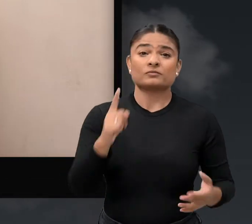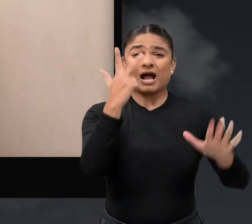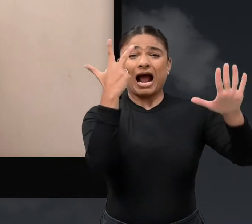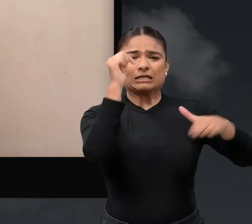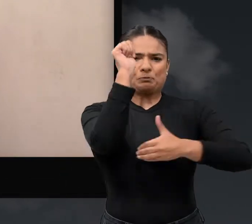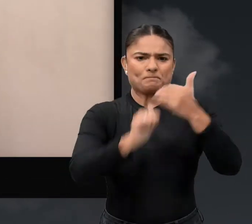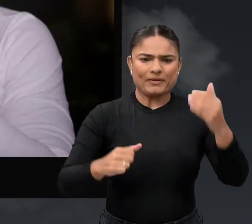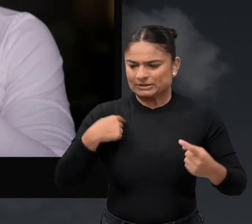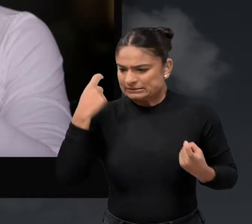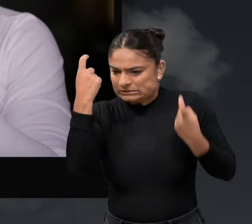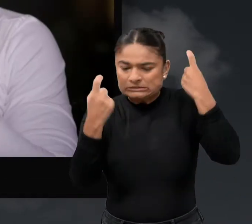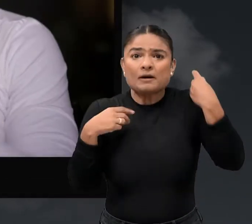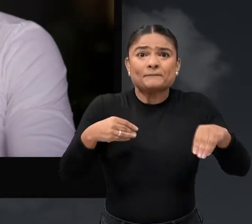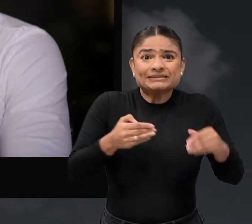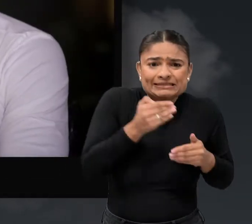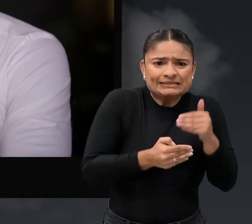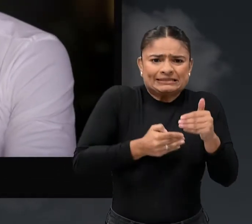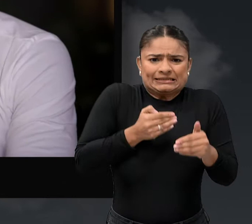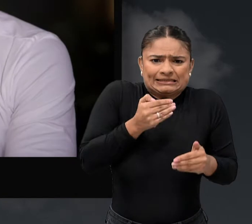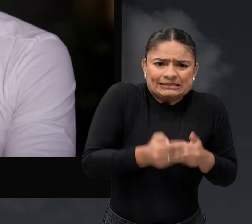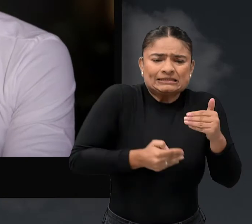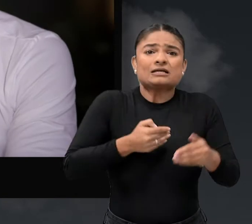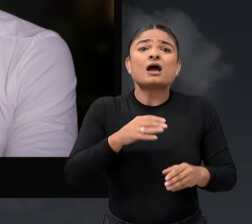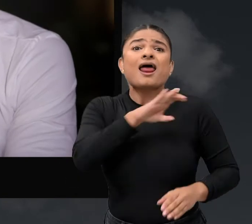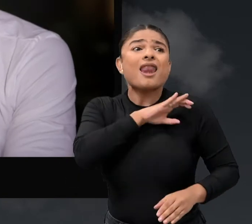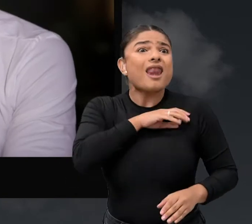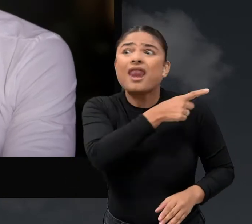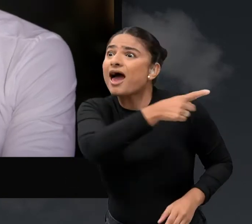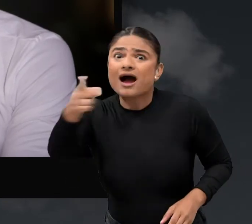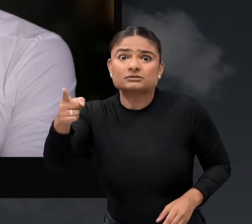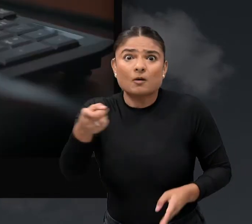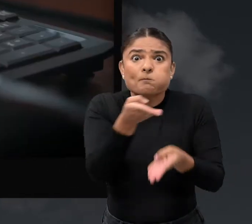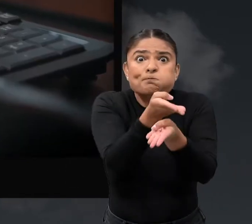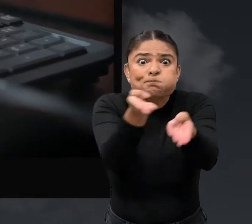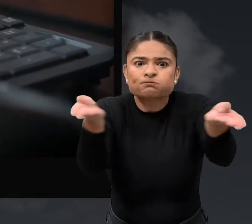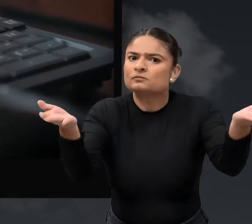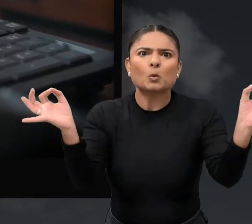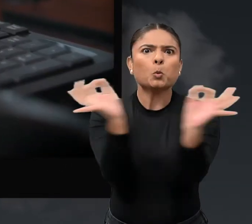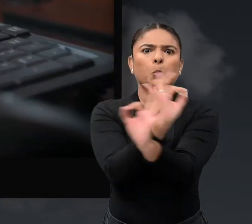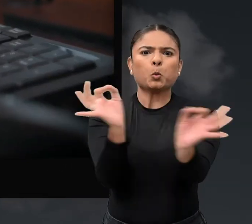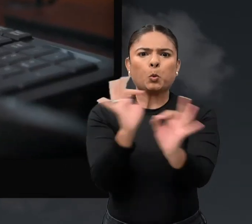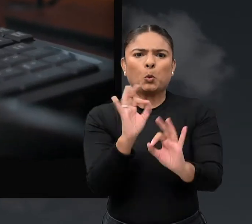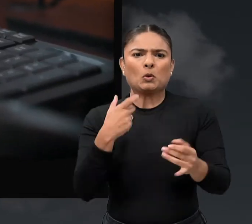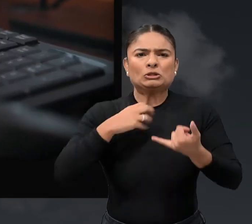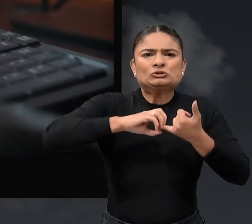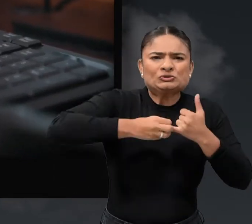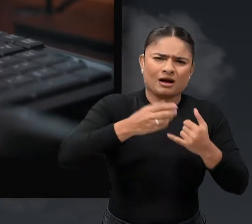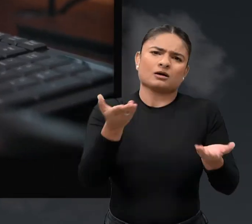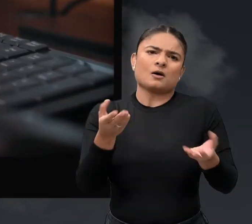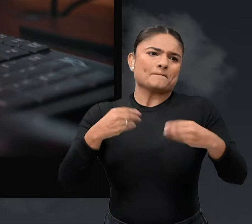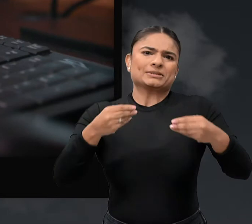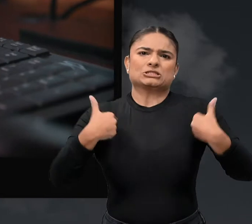the first 8 months of the business operating, we actually didn't have any clients, basically. It